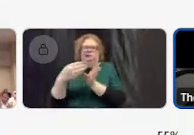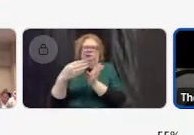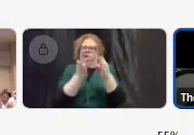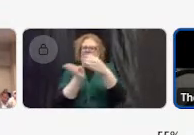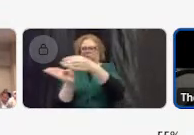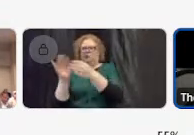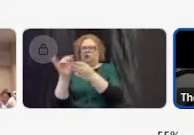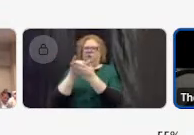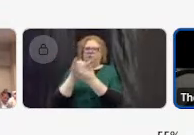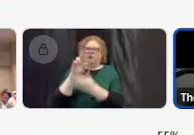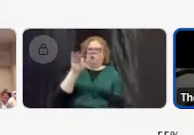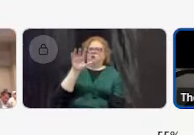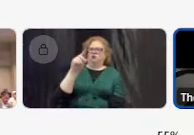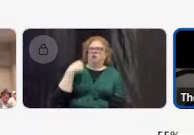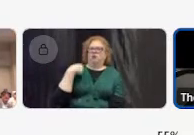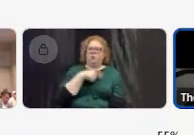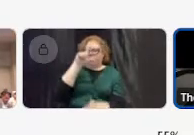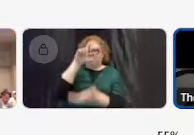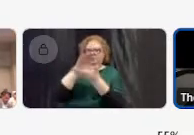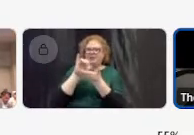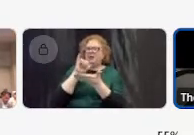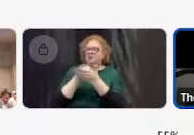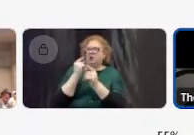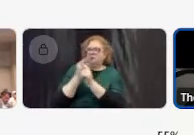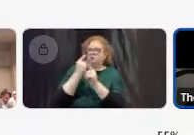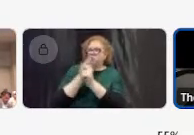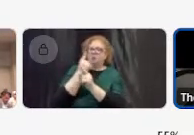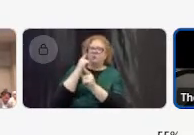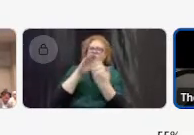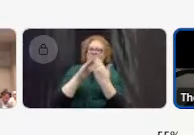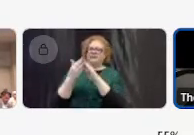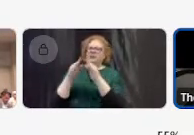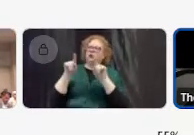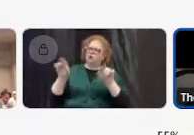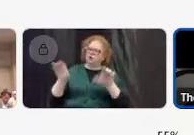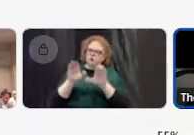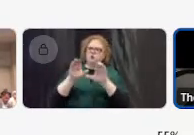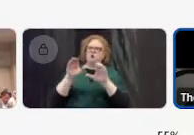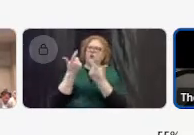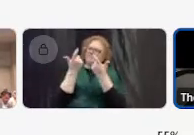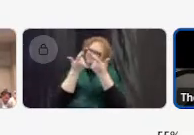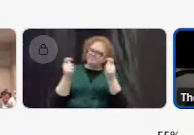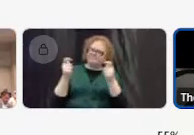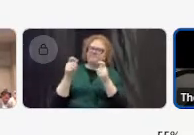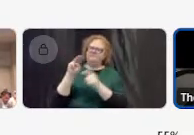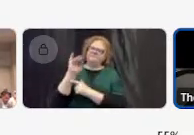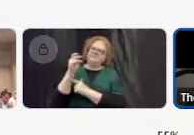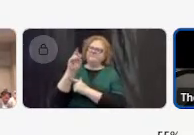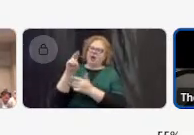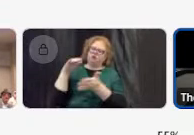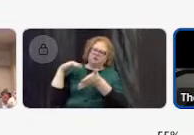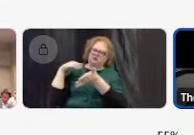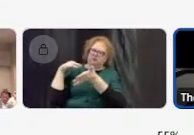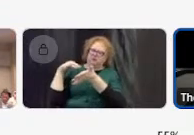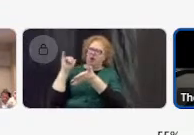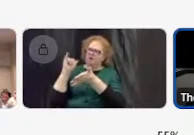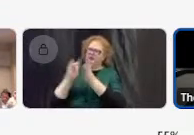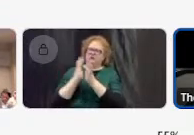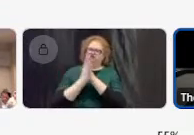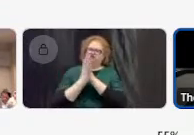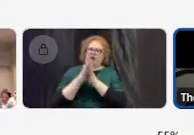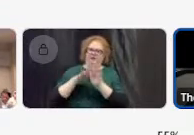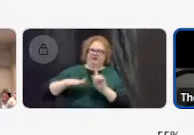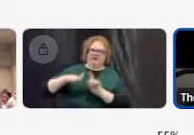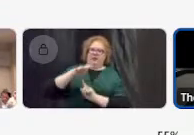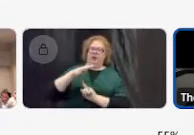for the staff and the city to take is to conduct major studies of this traffic area. My client owns over